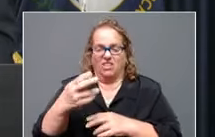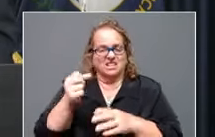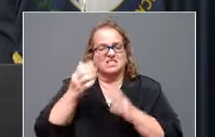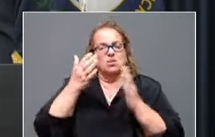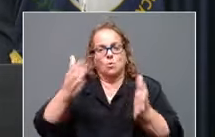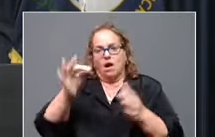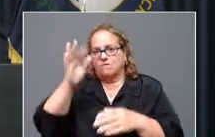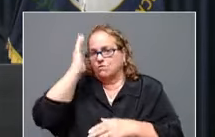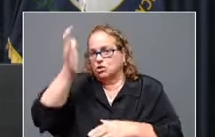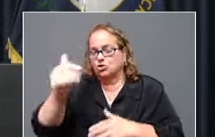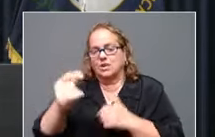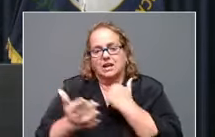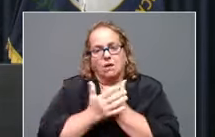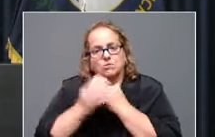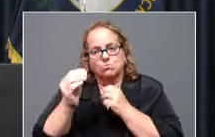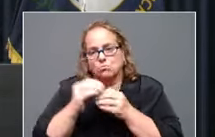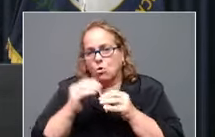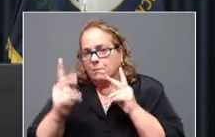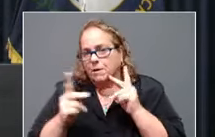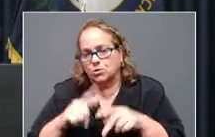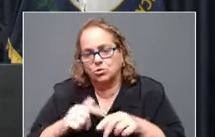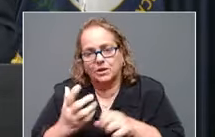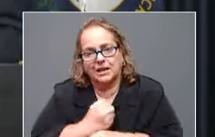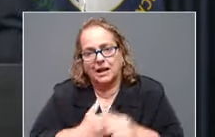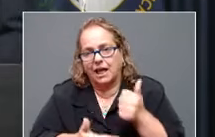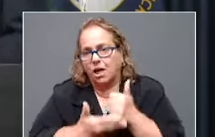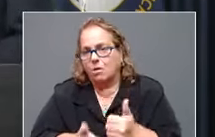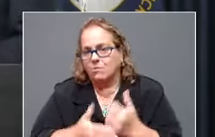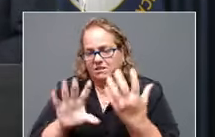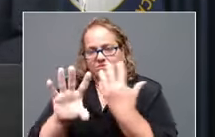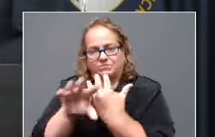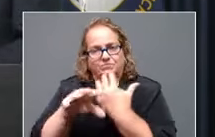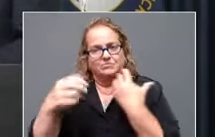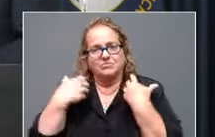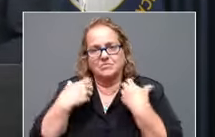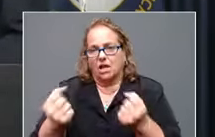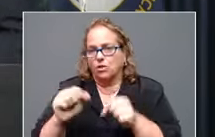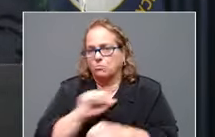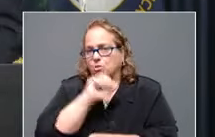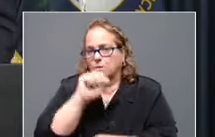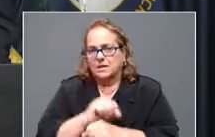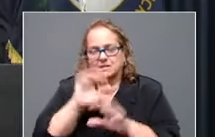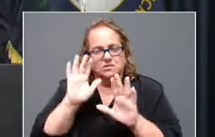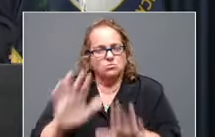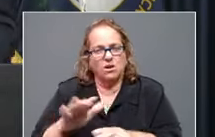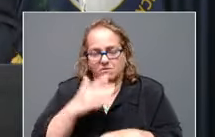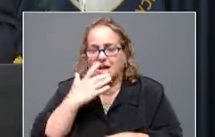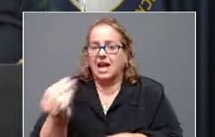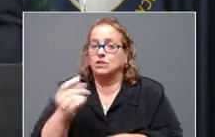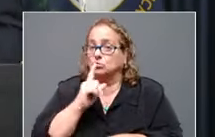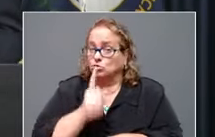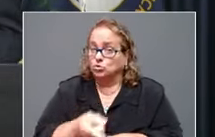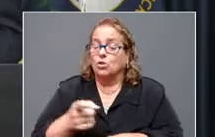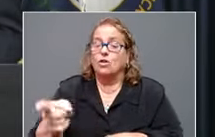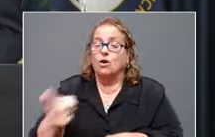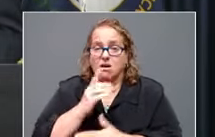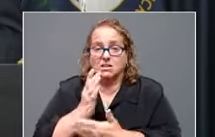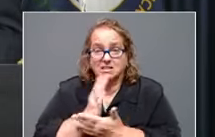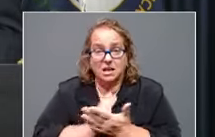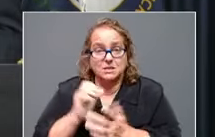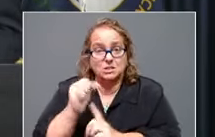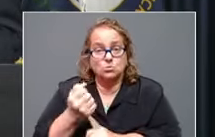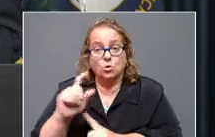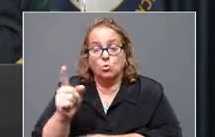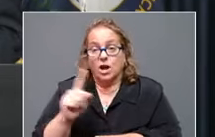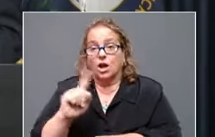So we can check in on that question. Alex. The executive order that you said you are going to sign, Mhm. is it applicable